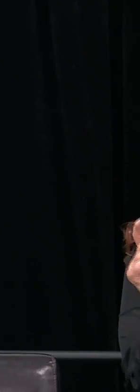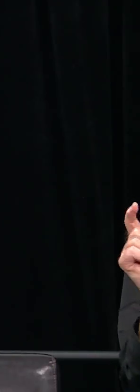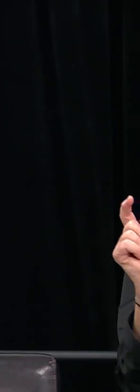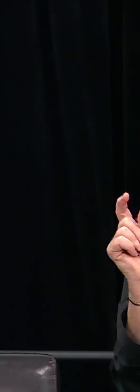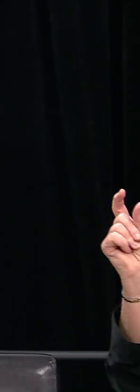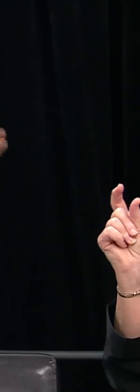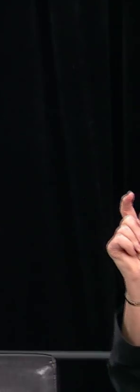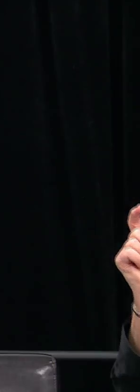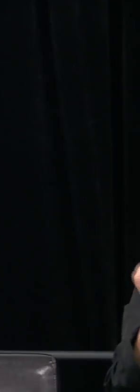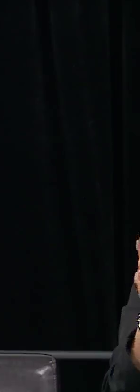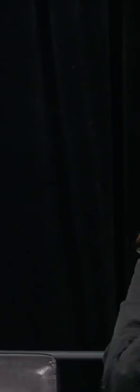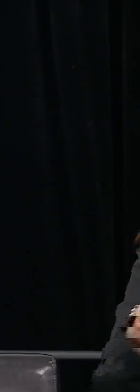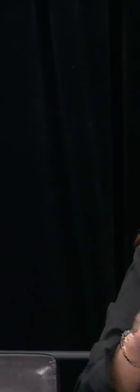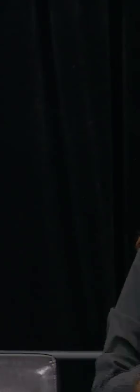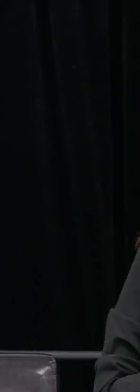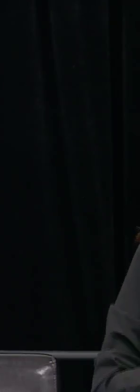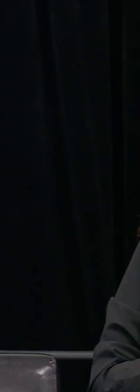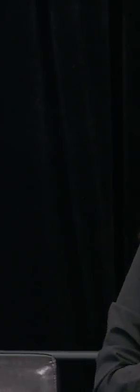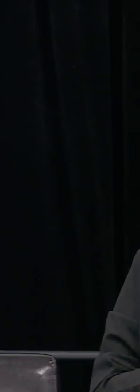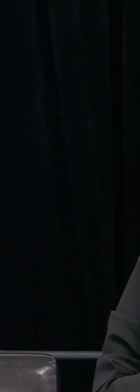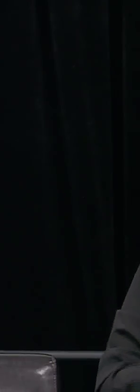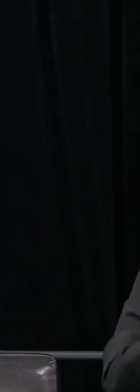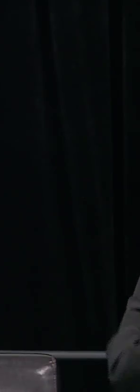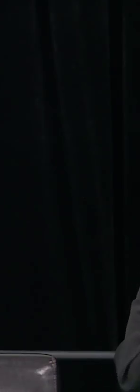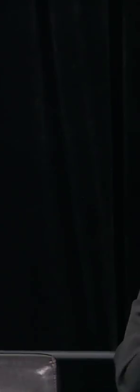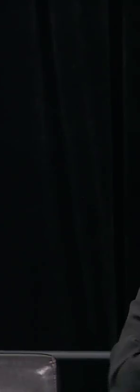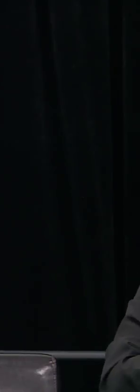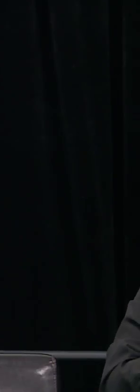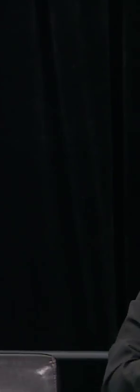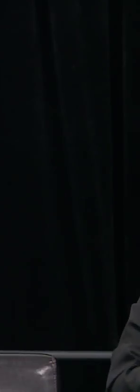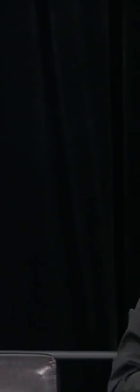they just make sense sometimes out of it. It's crazy.